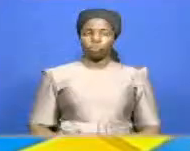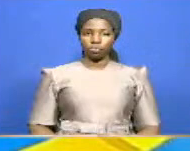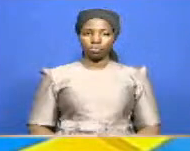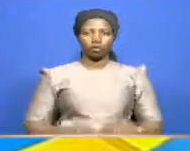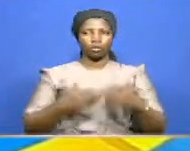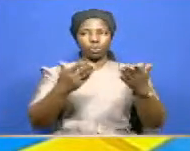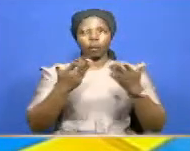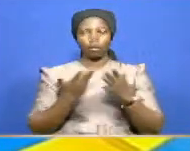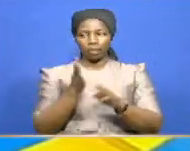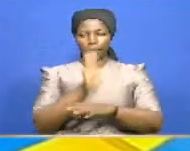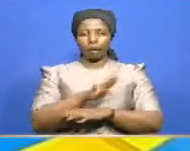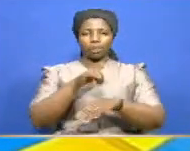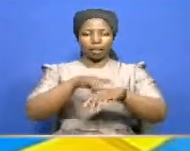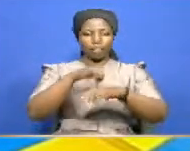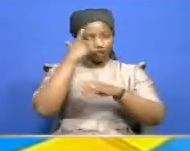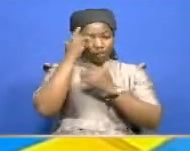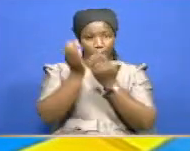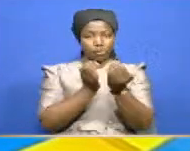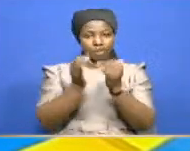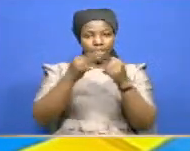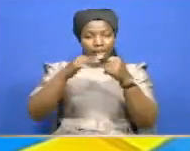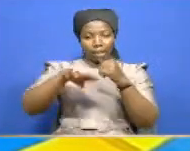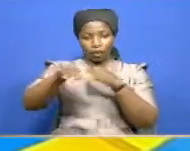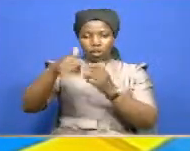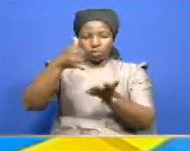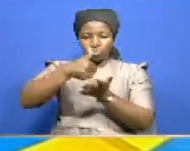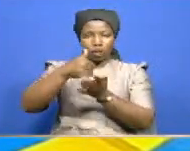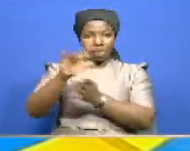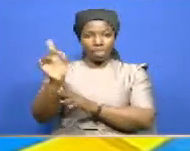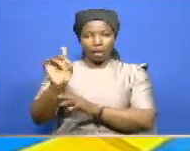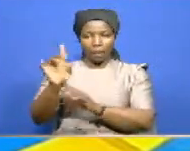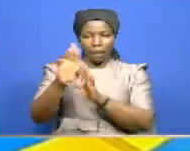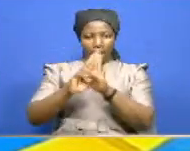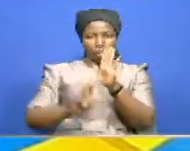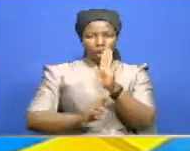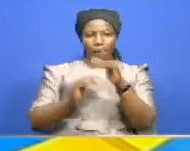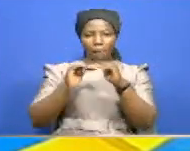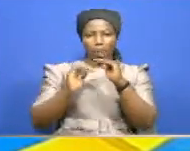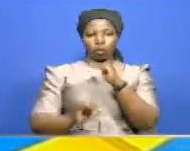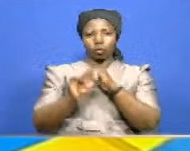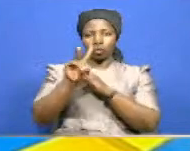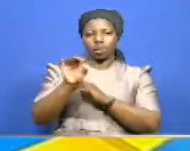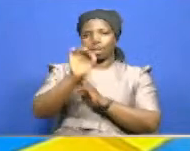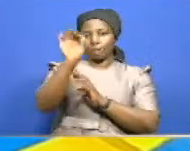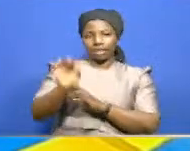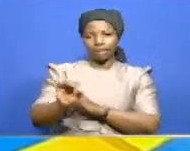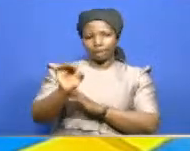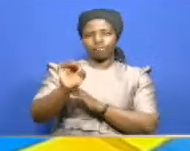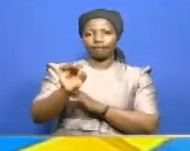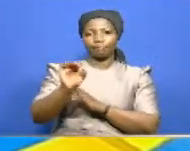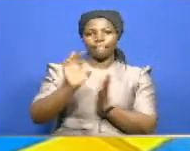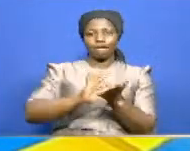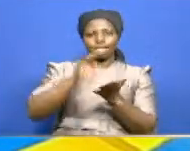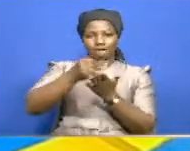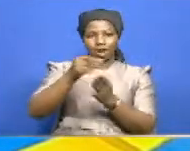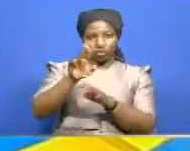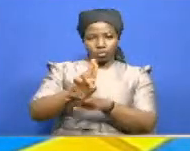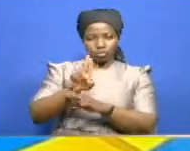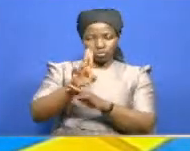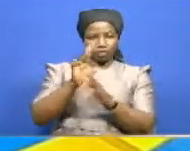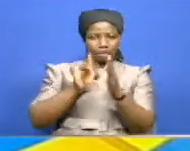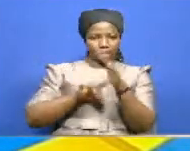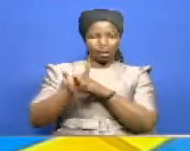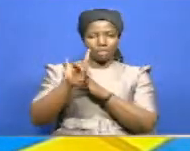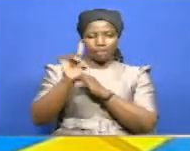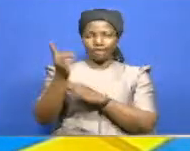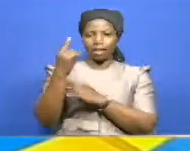Welcome back. Time for business. 8 counties, including Nairobi, recorded less than 20% devolved fund absorption rate within the